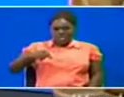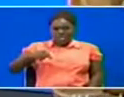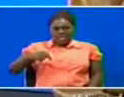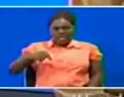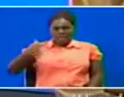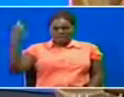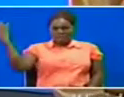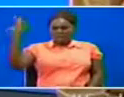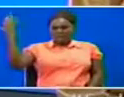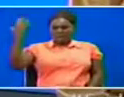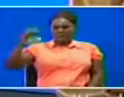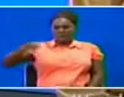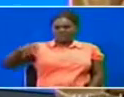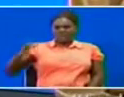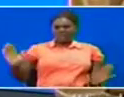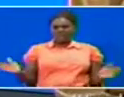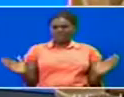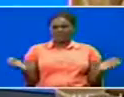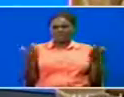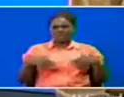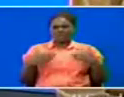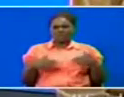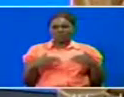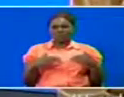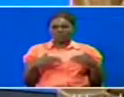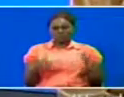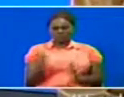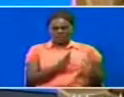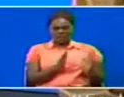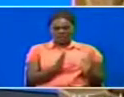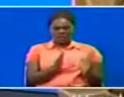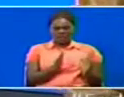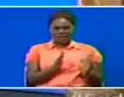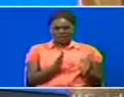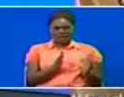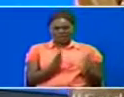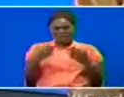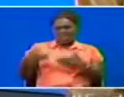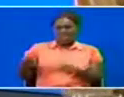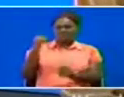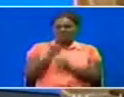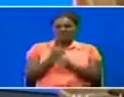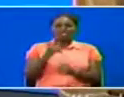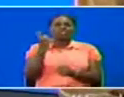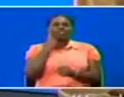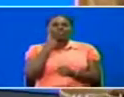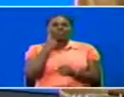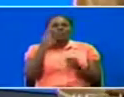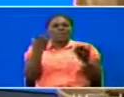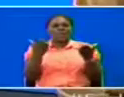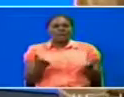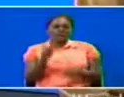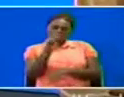in town. Yeah. And he asked them kuchipanga and to leave going to workshops. Meanwhile, let me ask